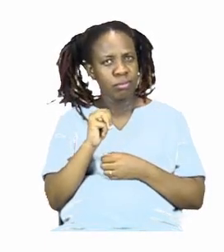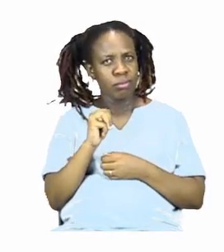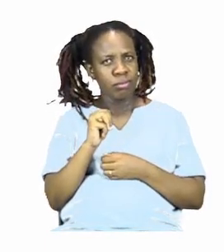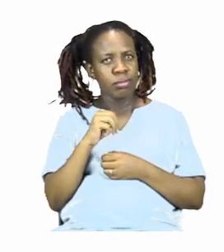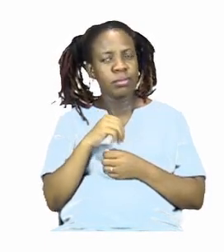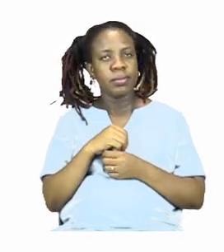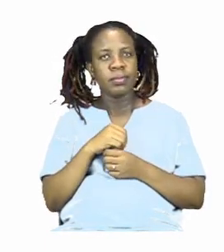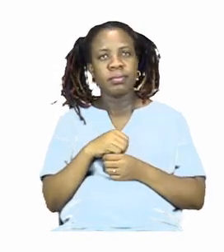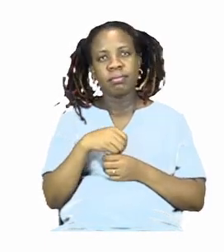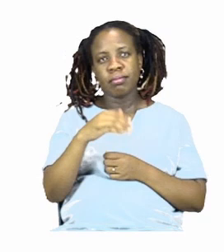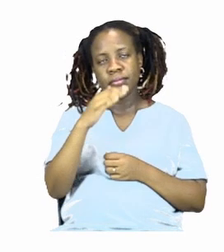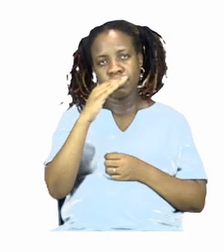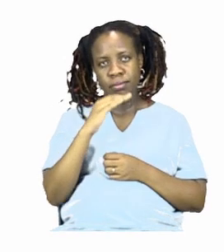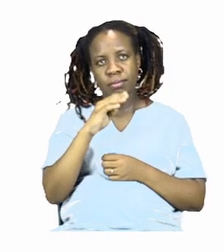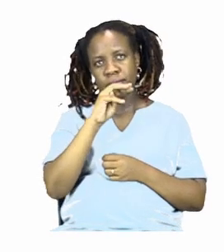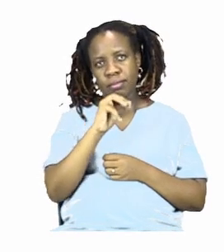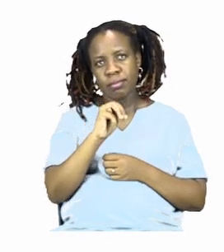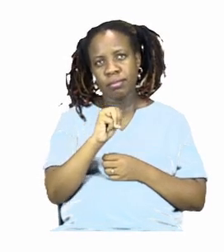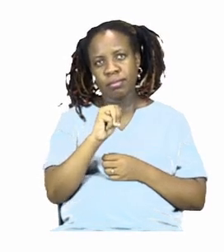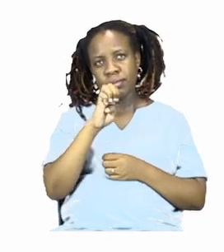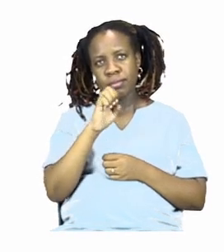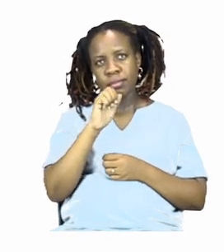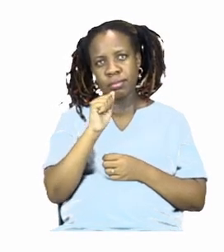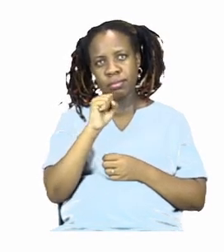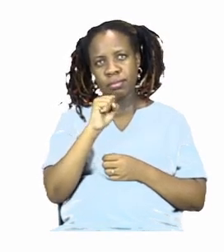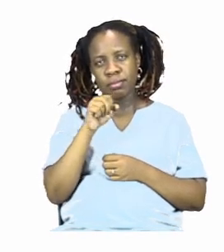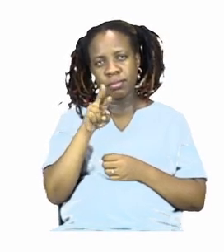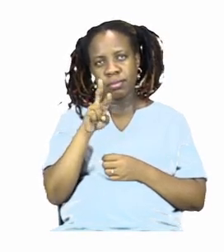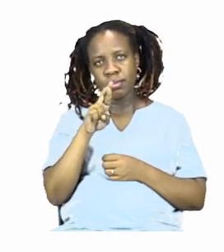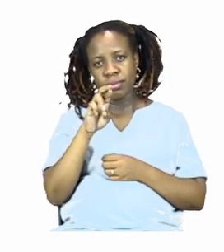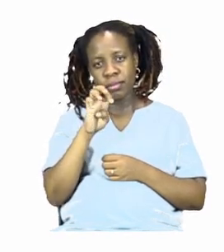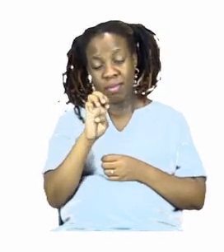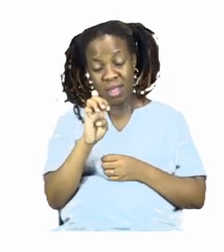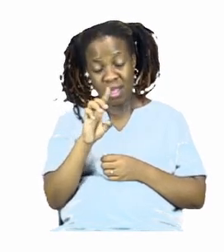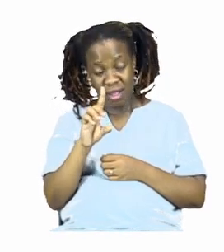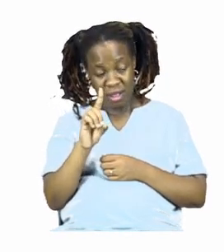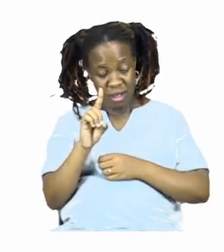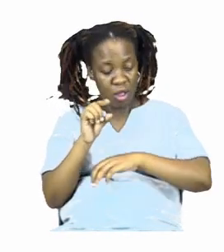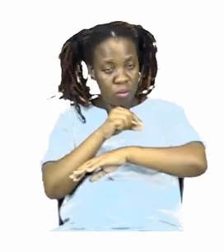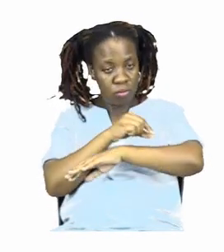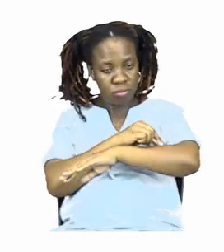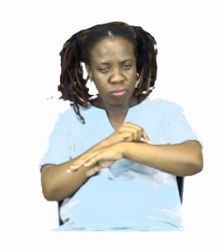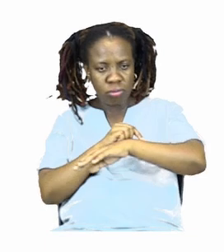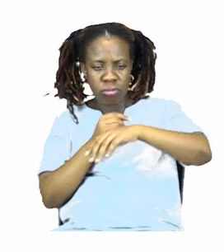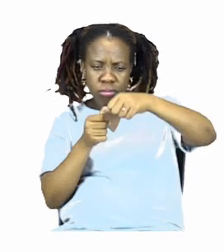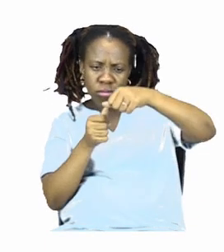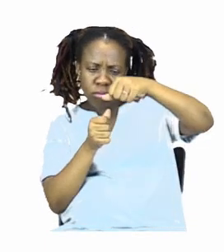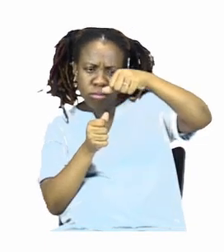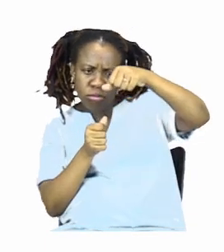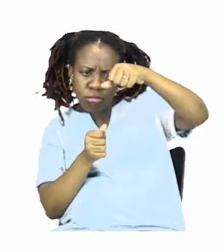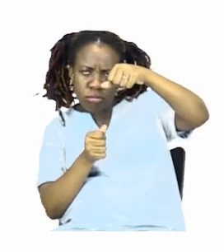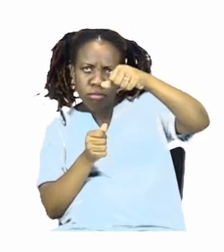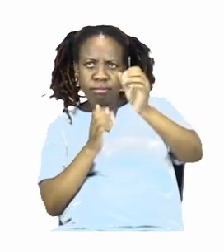estimate. Then afterwards you go ahead and then you take your ruler, and then you go ahead and